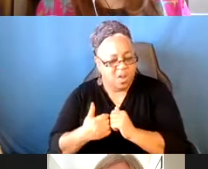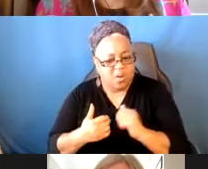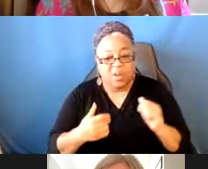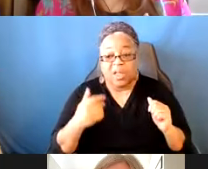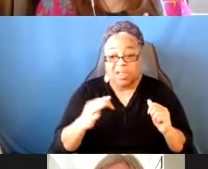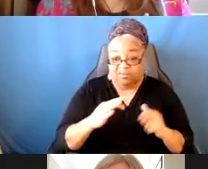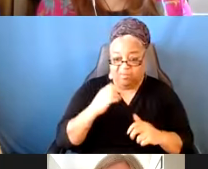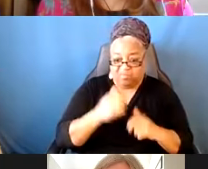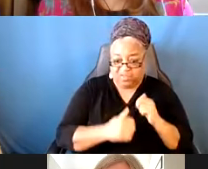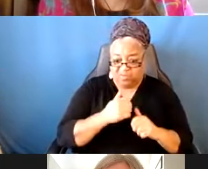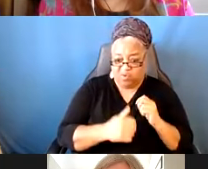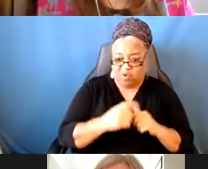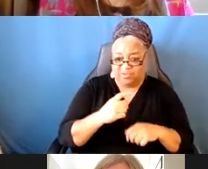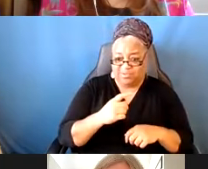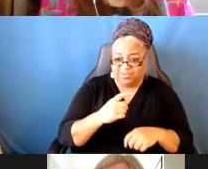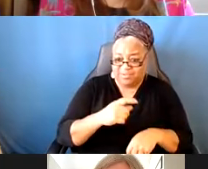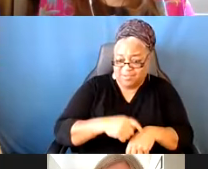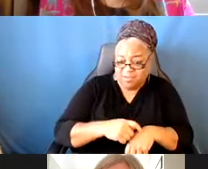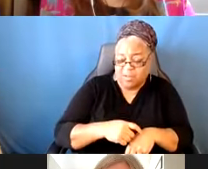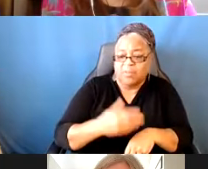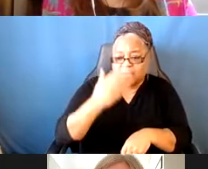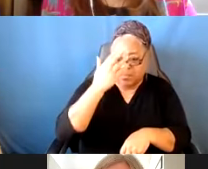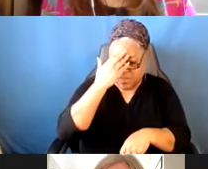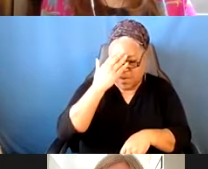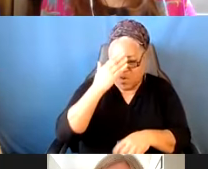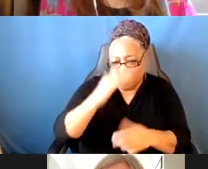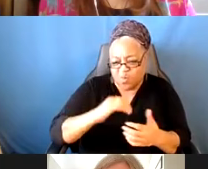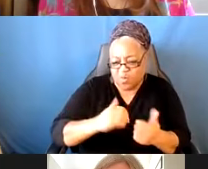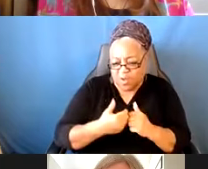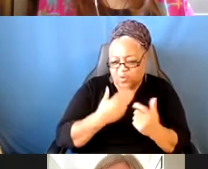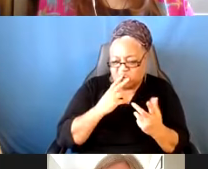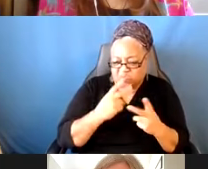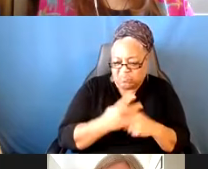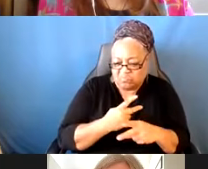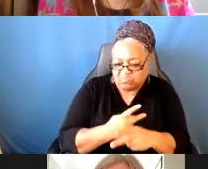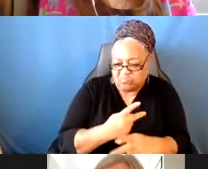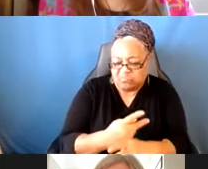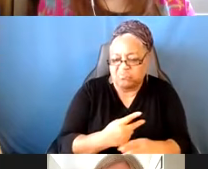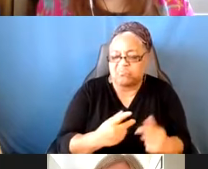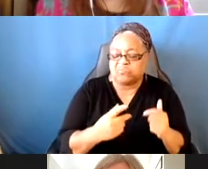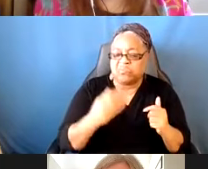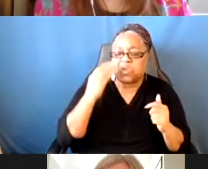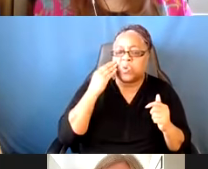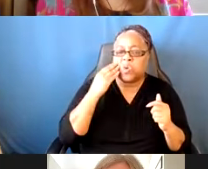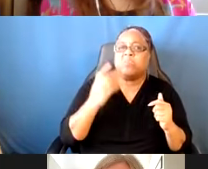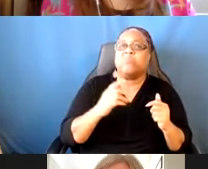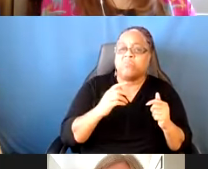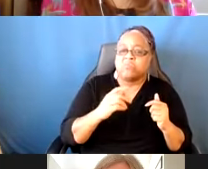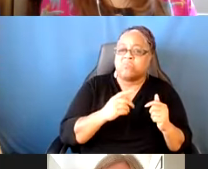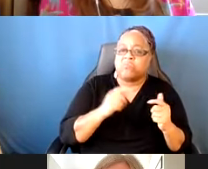know. They look inside themselves and say, all right, here's what I know how to do for this situation. And then they make it happen.